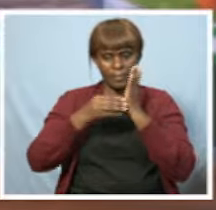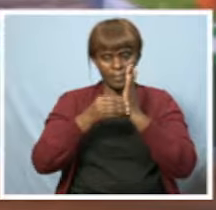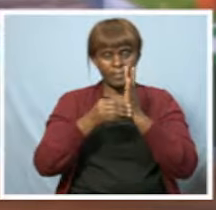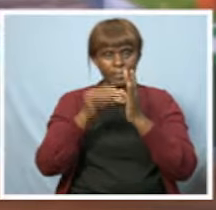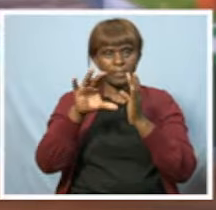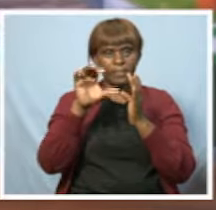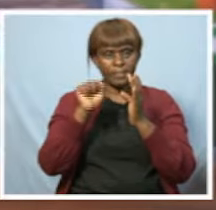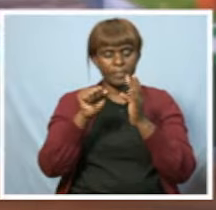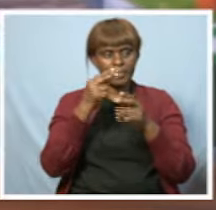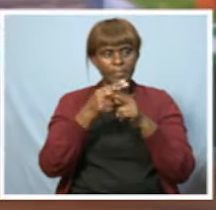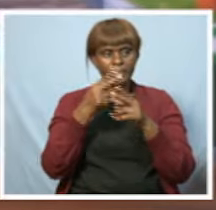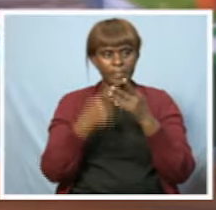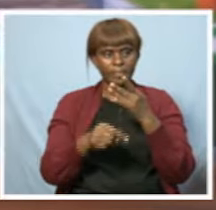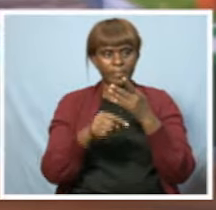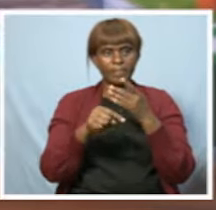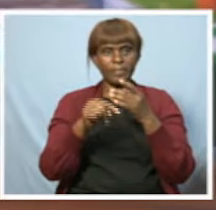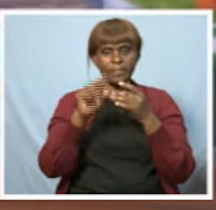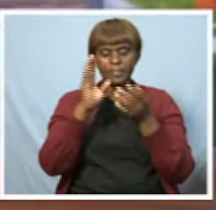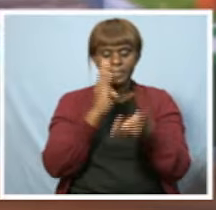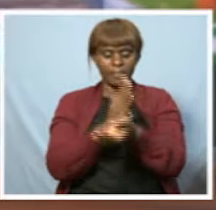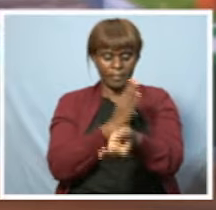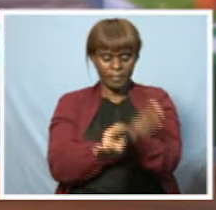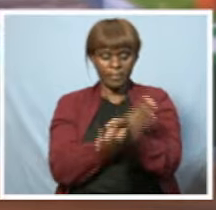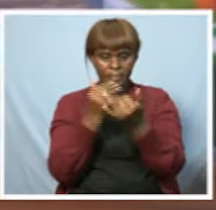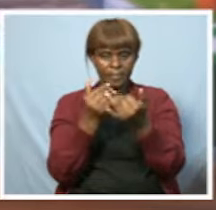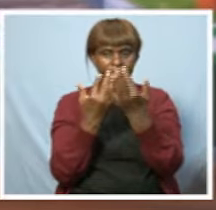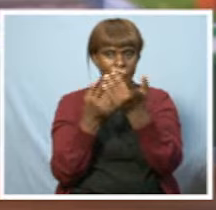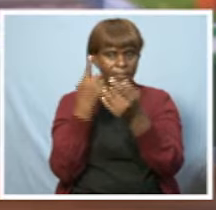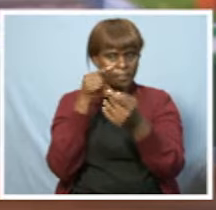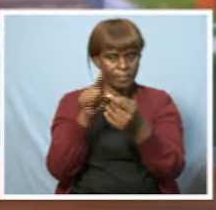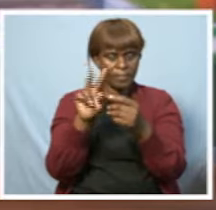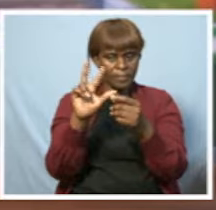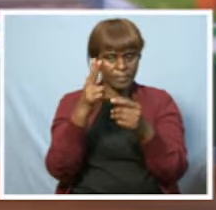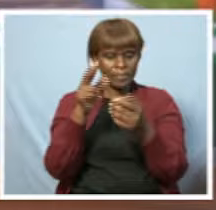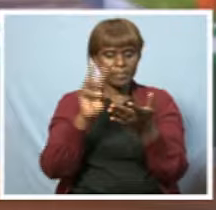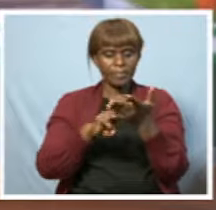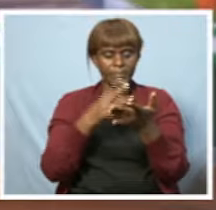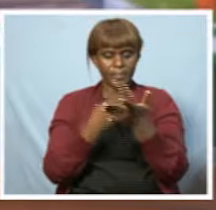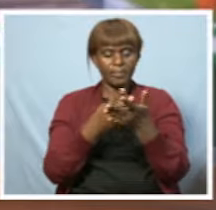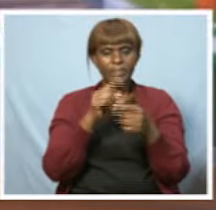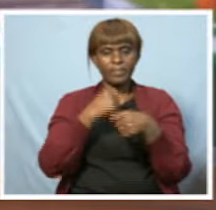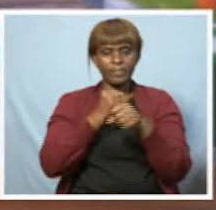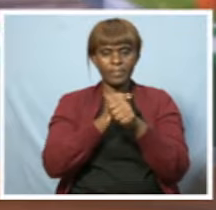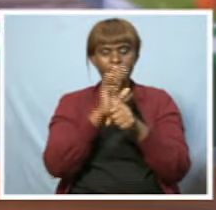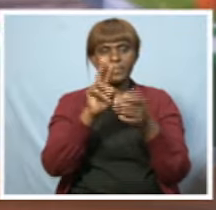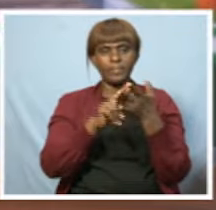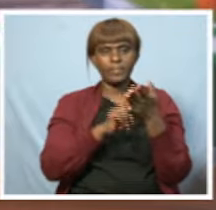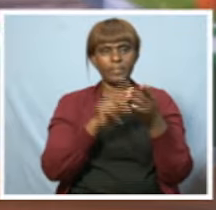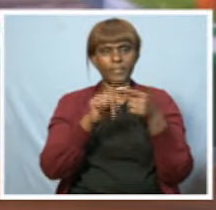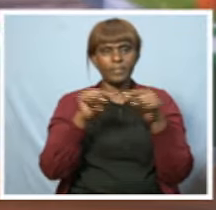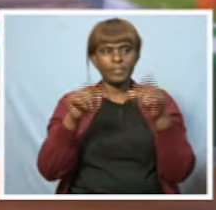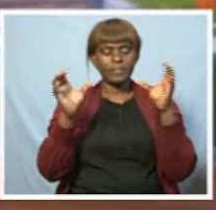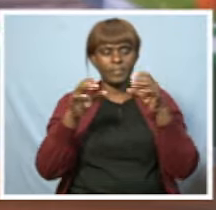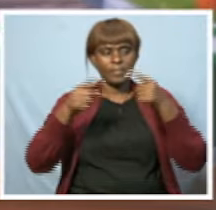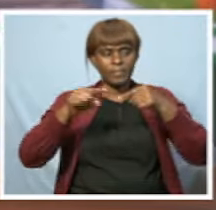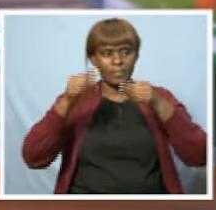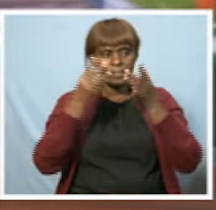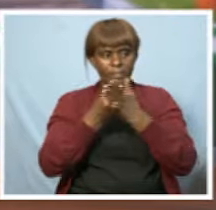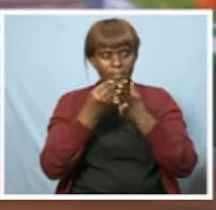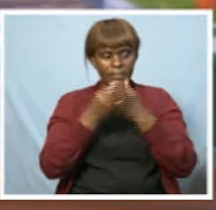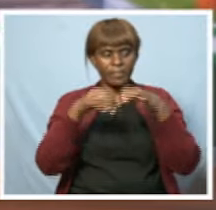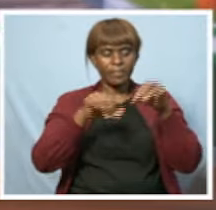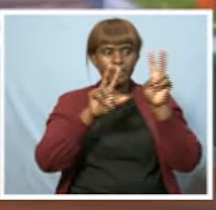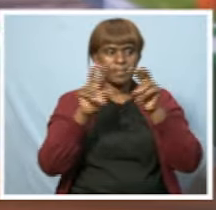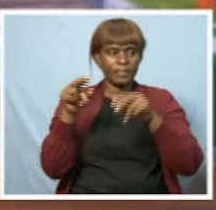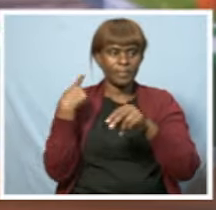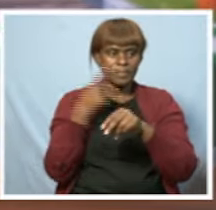Council Secretary, Mr. Kelvin Banda. So just now we stand by for the third witness to make their submissions to the Committee on Local Government Accounts. Keep